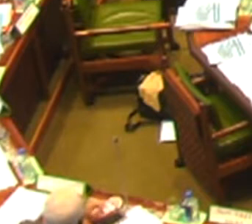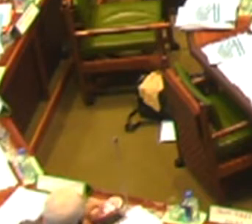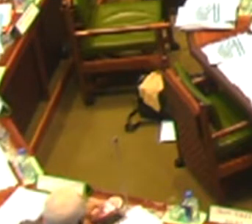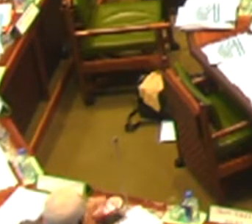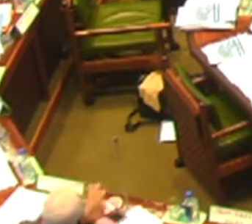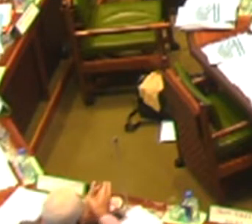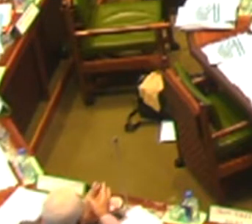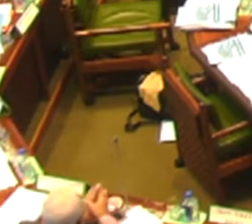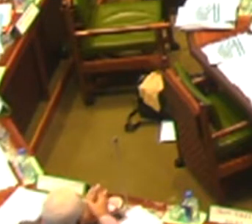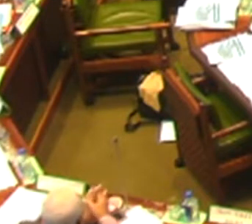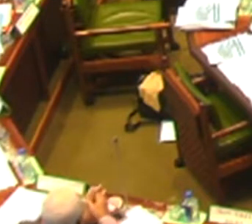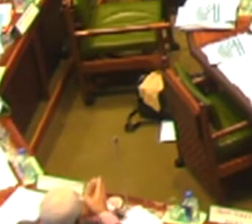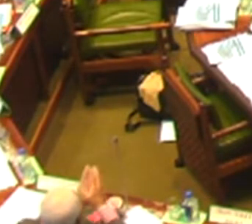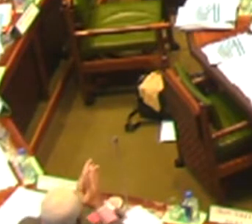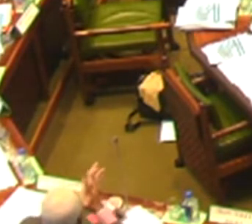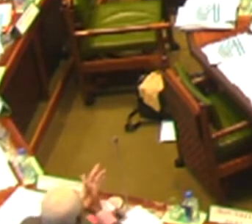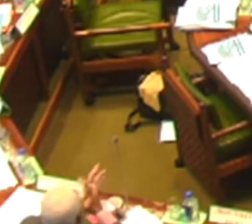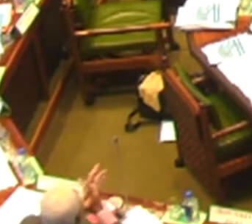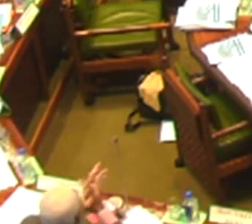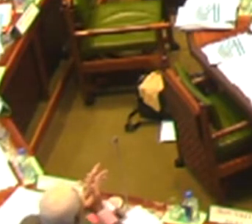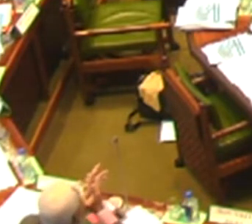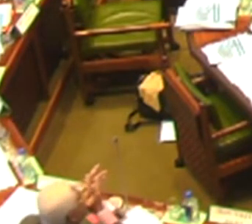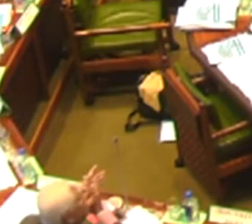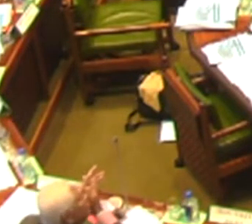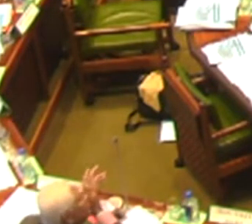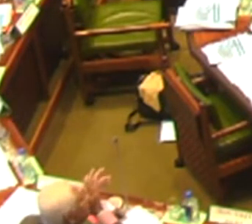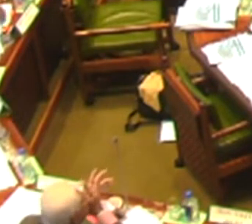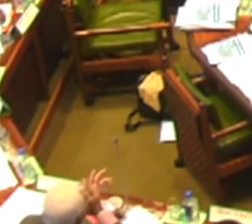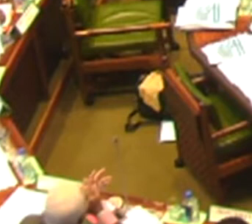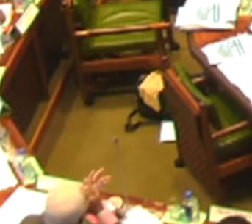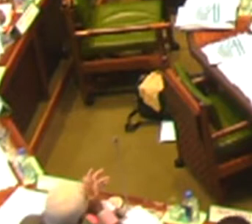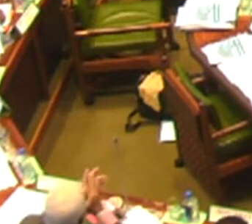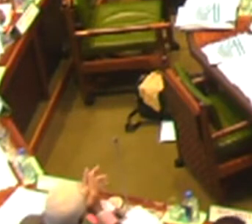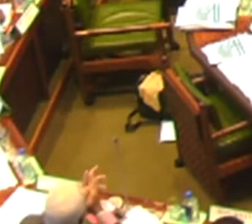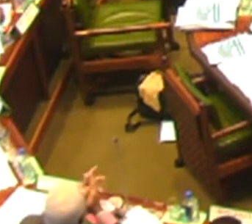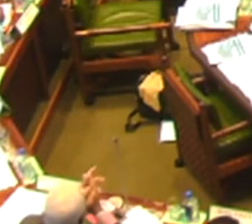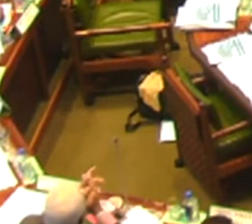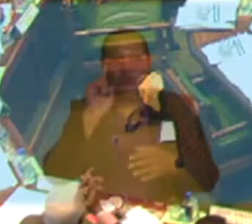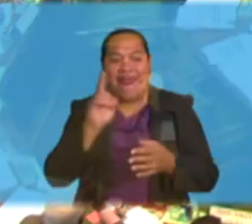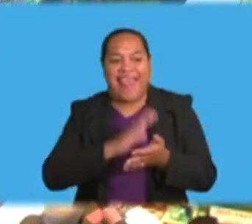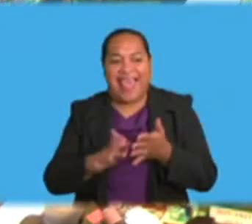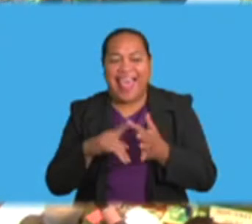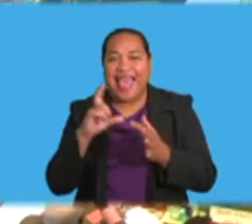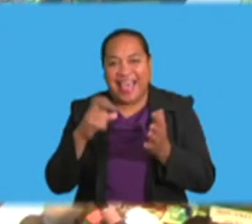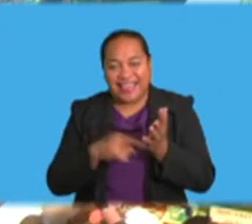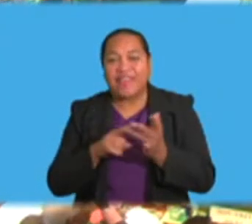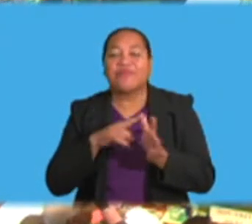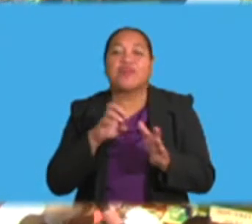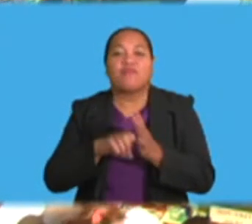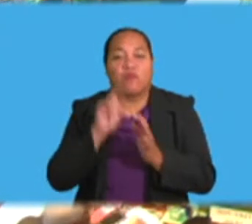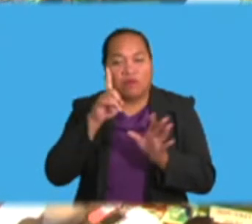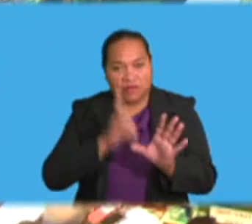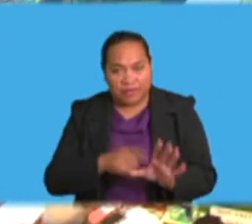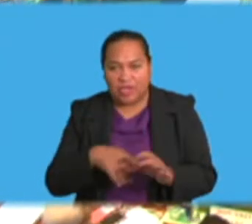ground rent and stumpage payments when pine was harvested. Ground rent was around $2 per hectare per annum. There were no other benefits on the